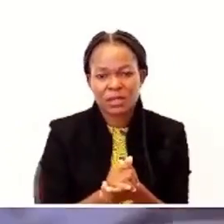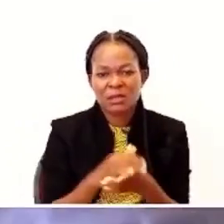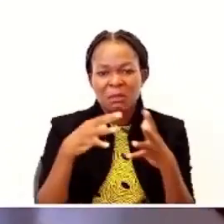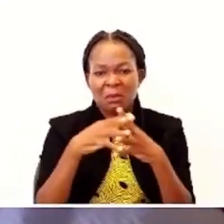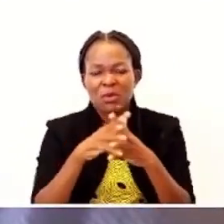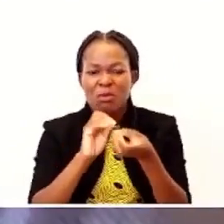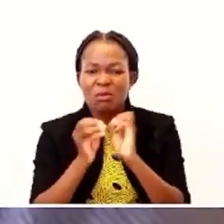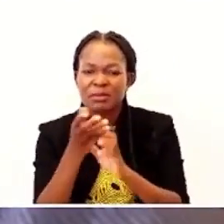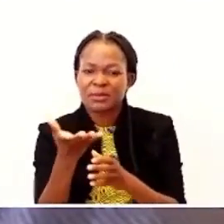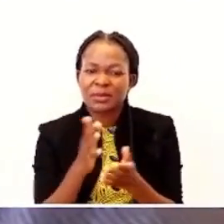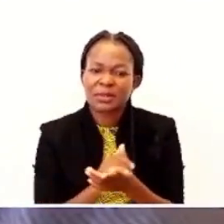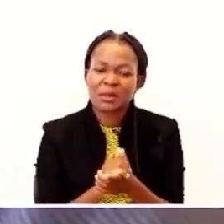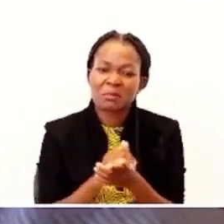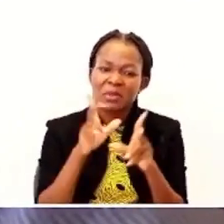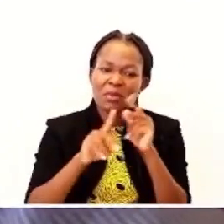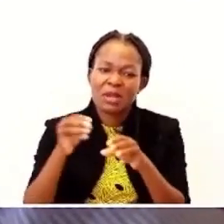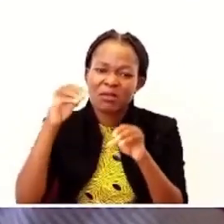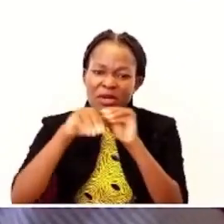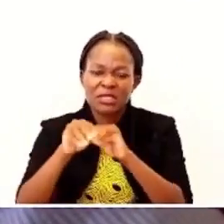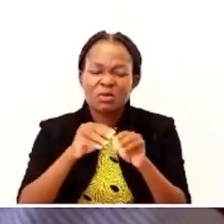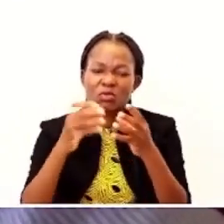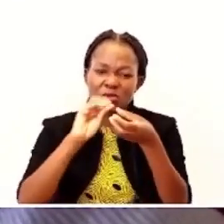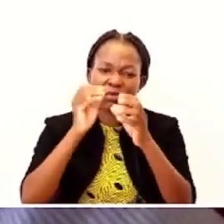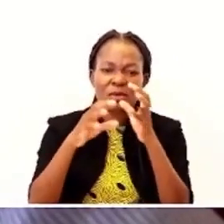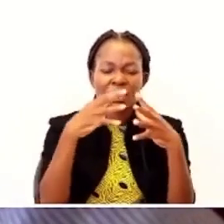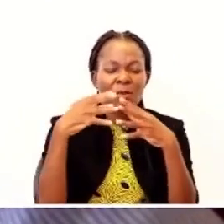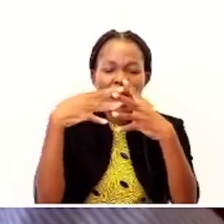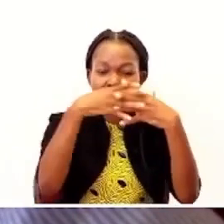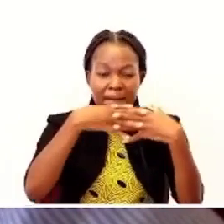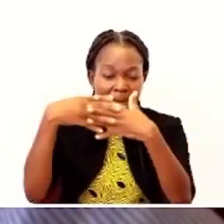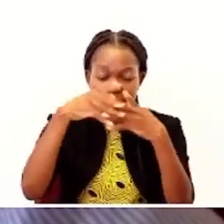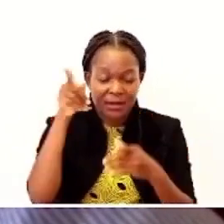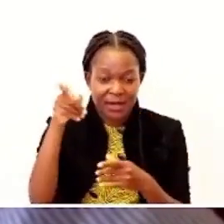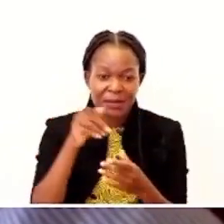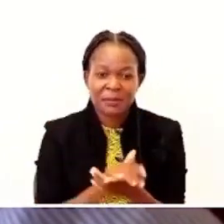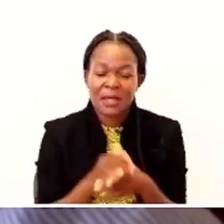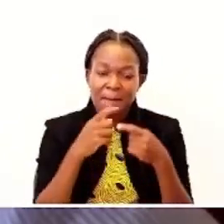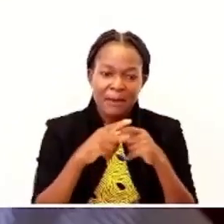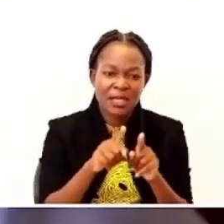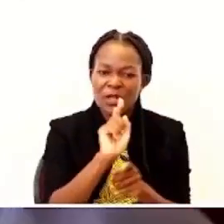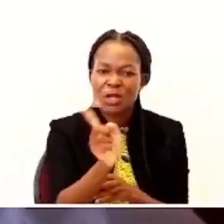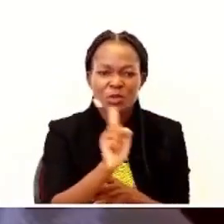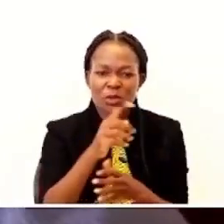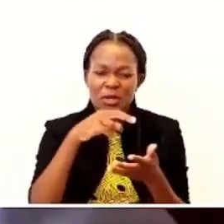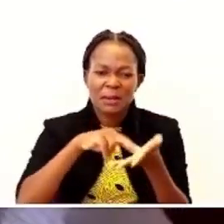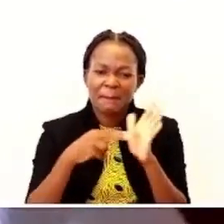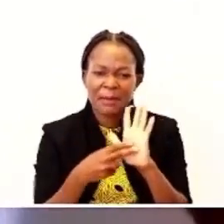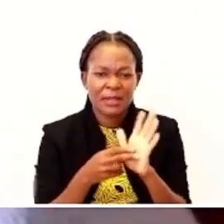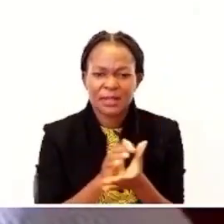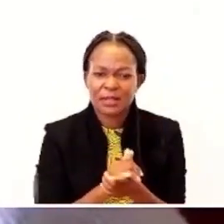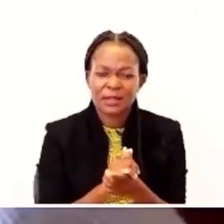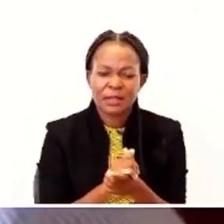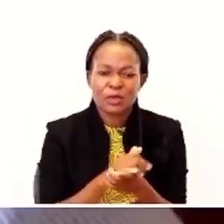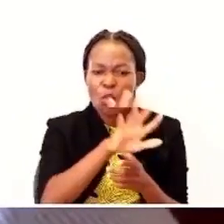being invested in the United States. But that does not mean that we should